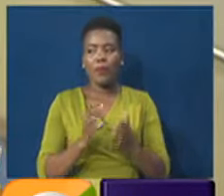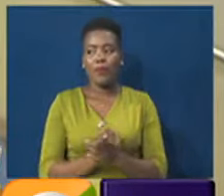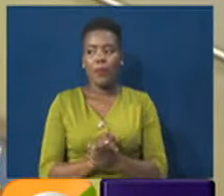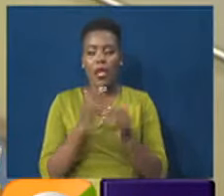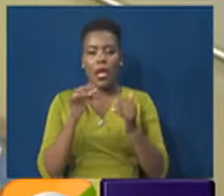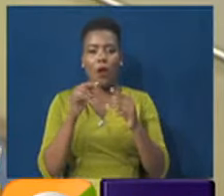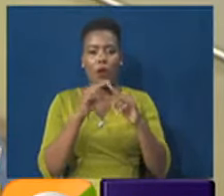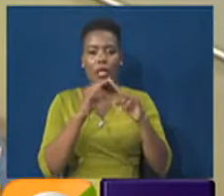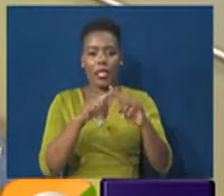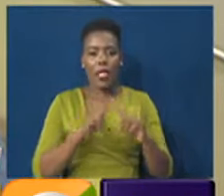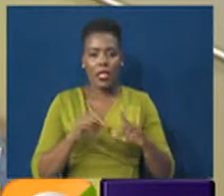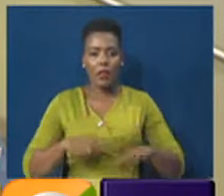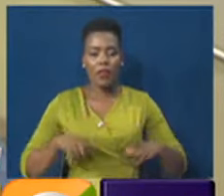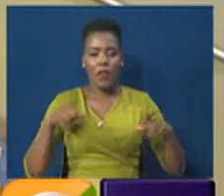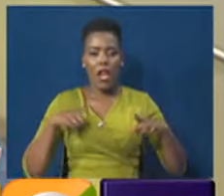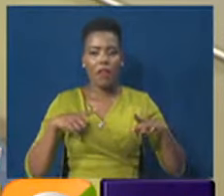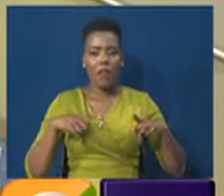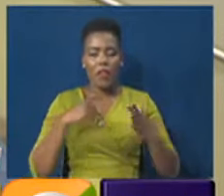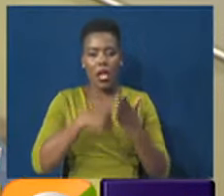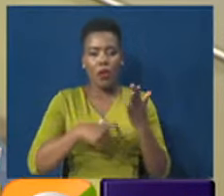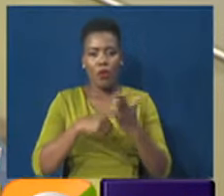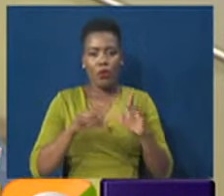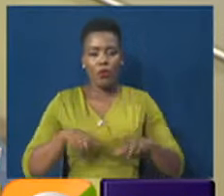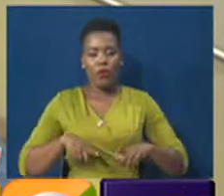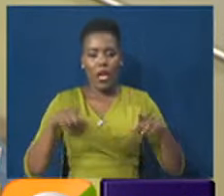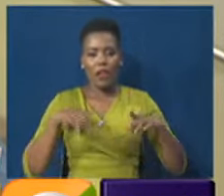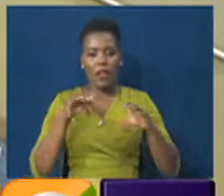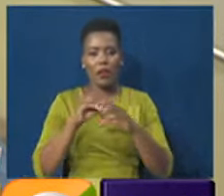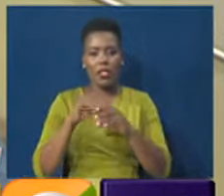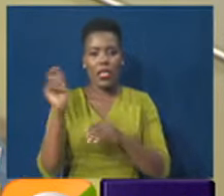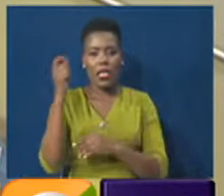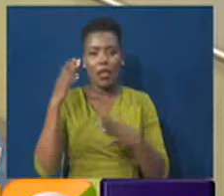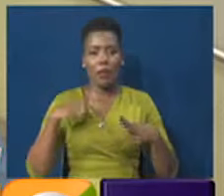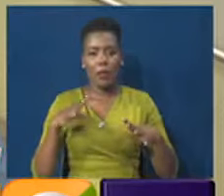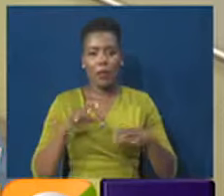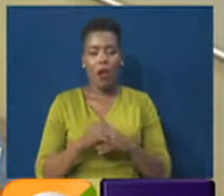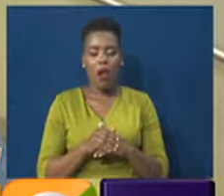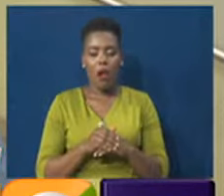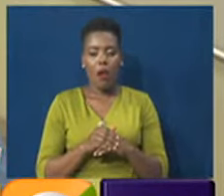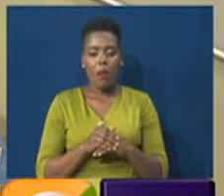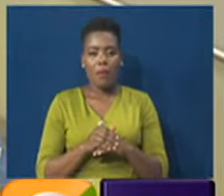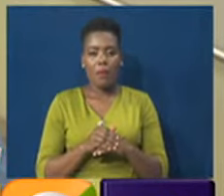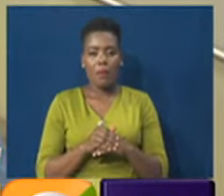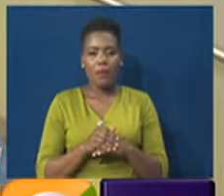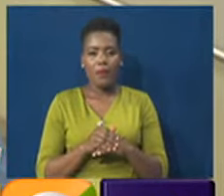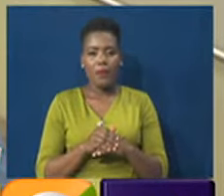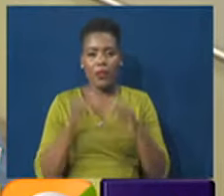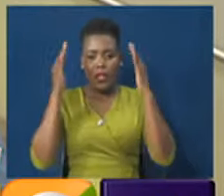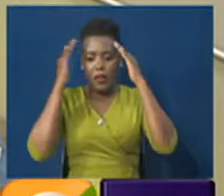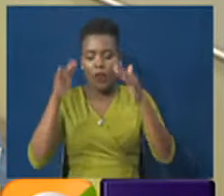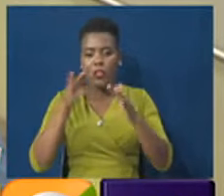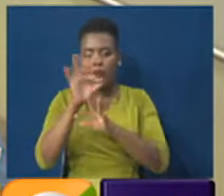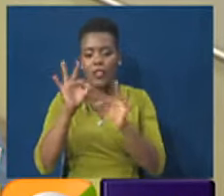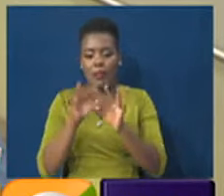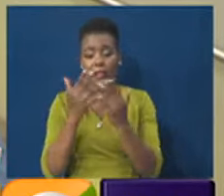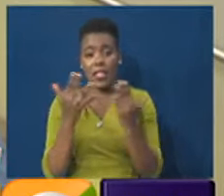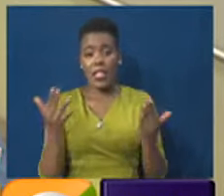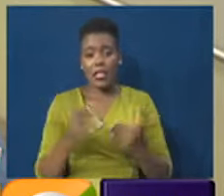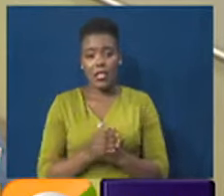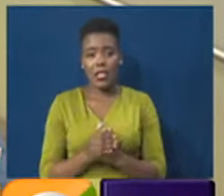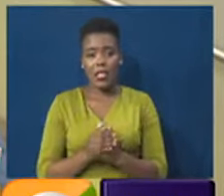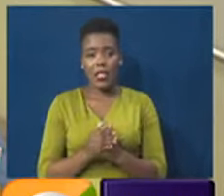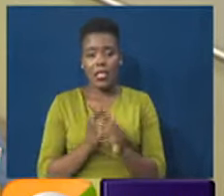of life or the cost of living in terms of Kenyans is hedged on inflation, is hedged on specific things.